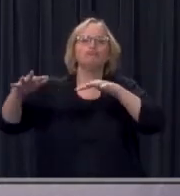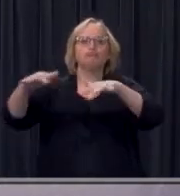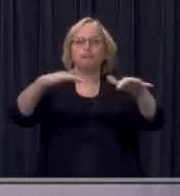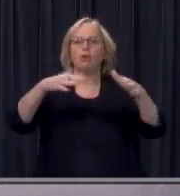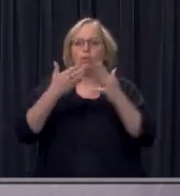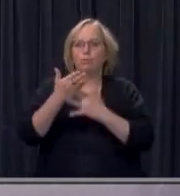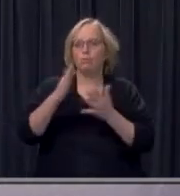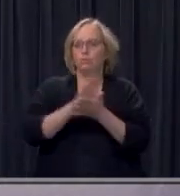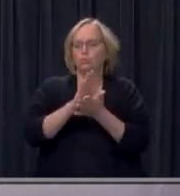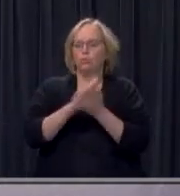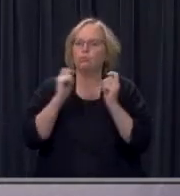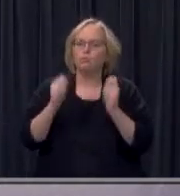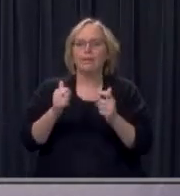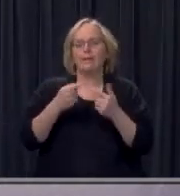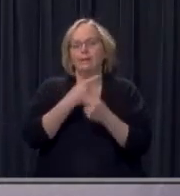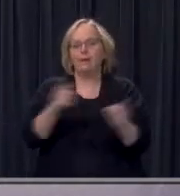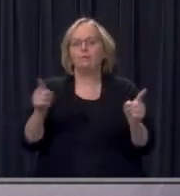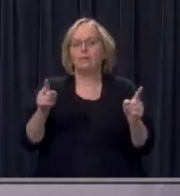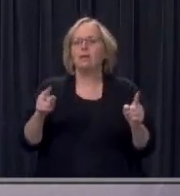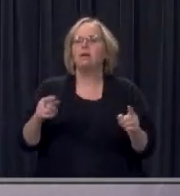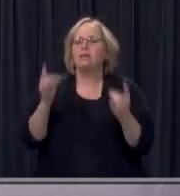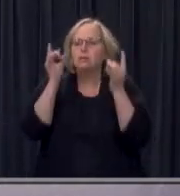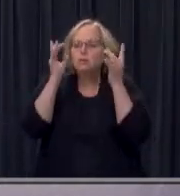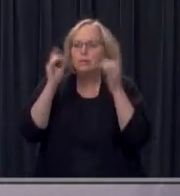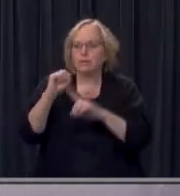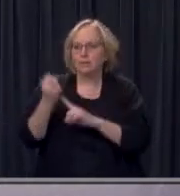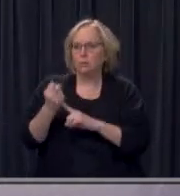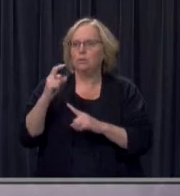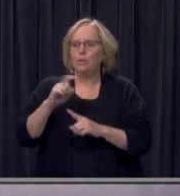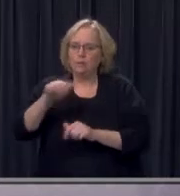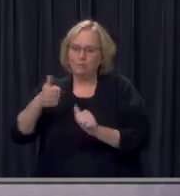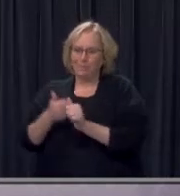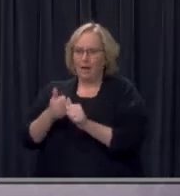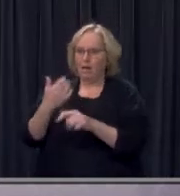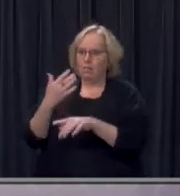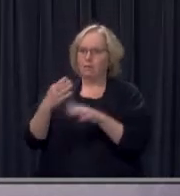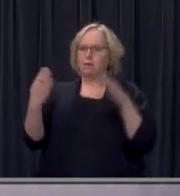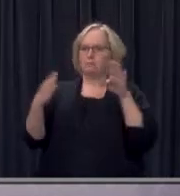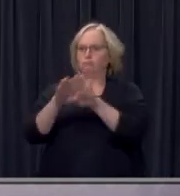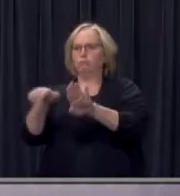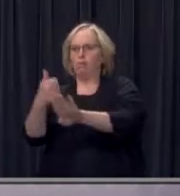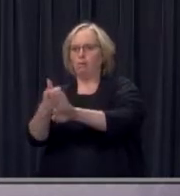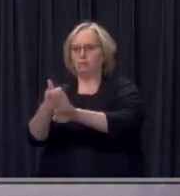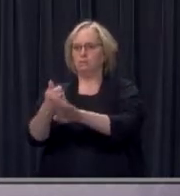quickly announces to the entire building that there's a critical incident and we need to get behind a locked door right away.